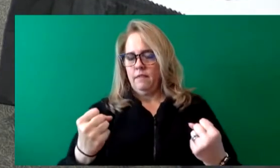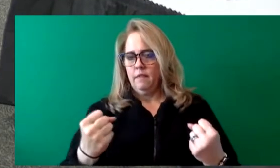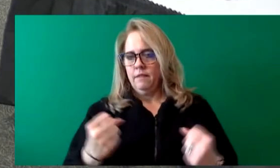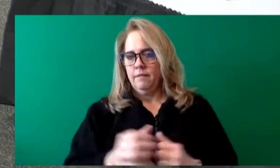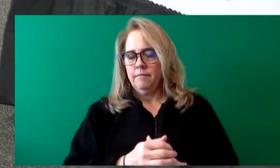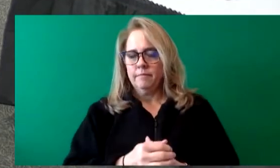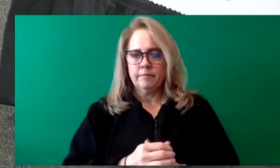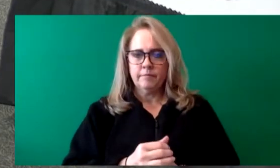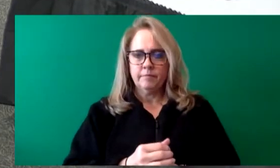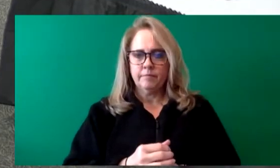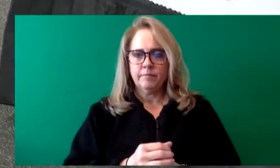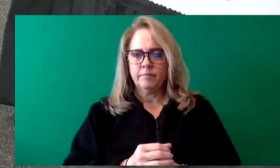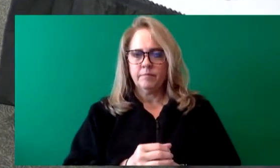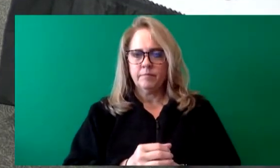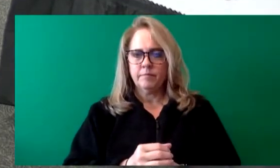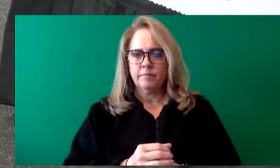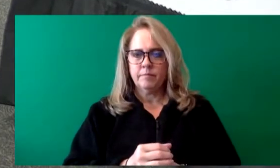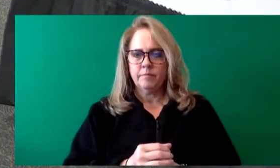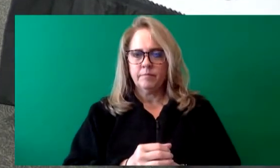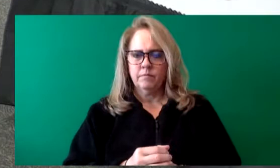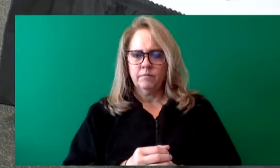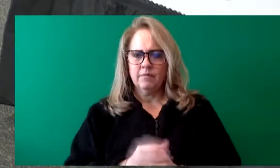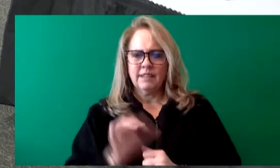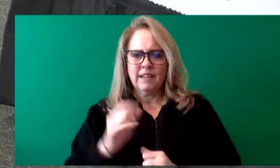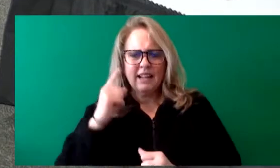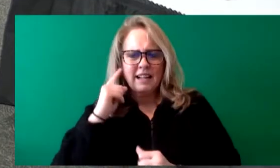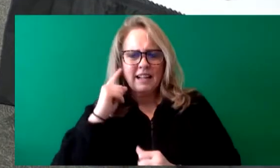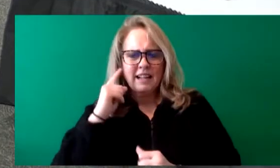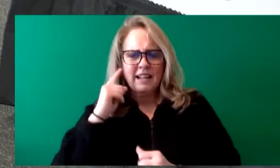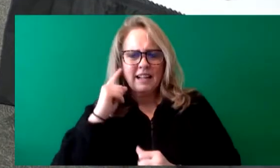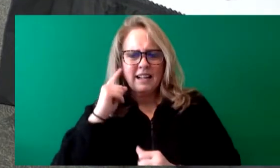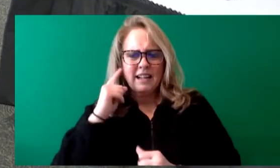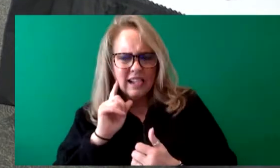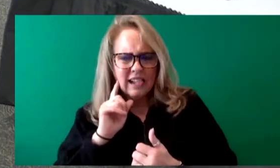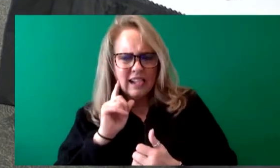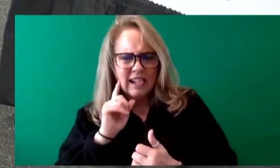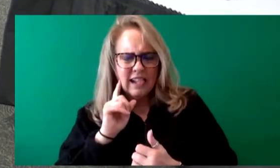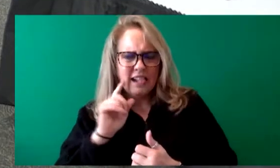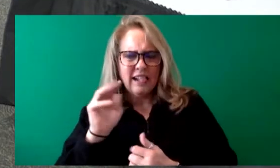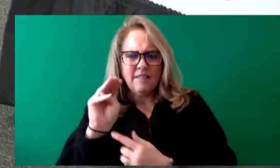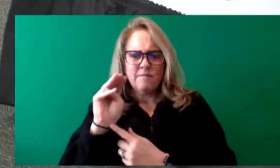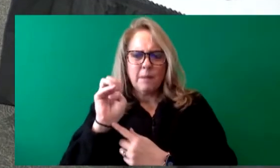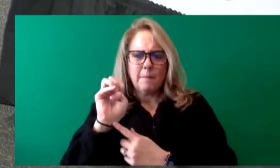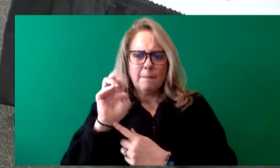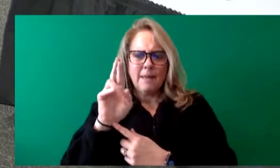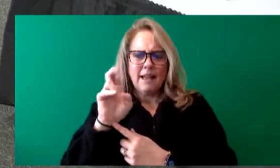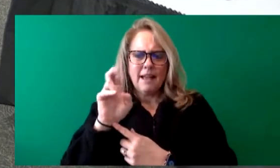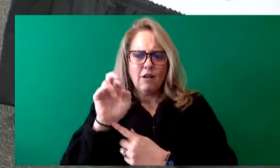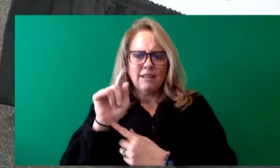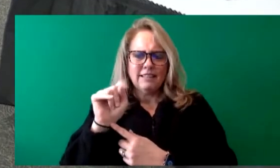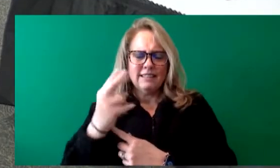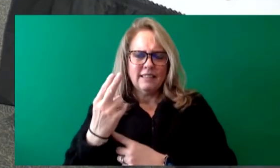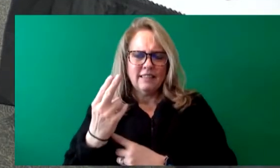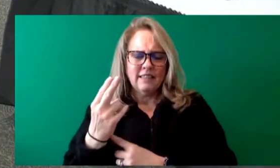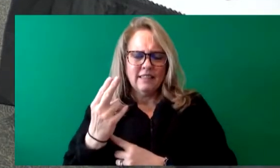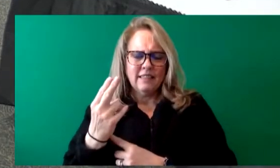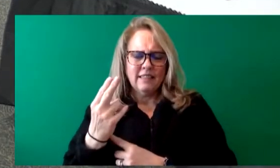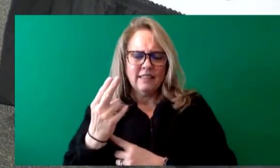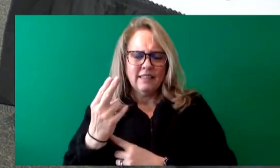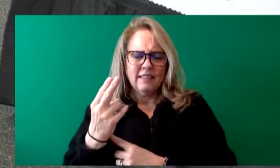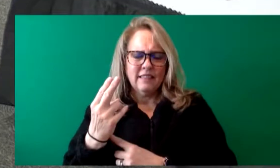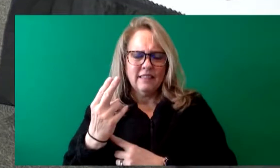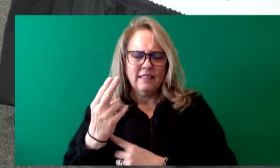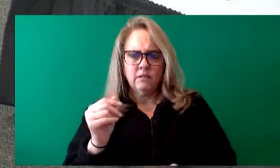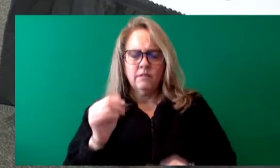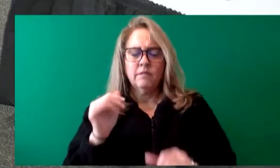Ty Meredith, who's the CEO at Peakview Behavioral Health. And this is a recognition that we had scheduled a few times